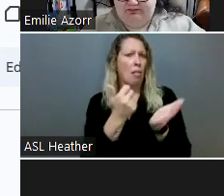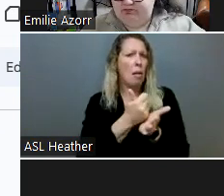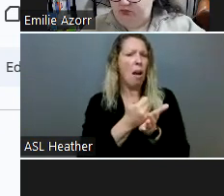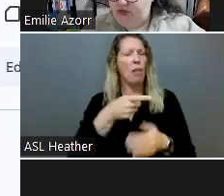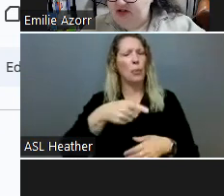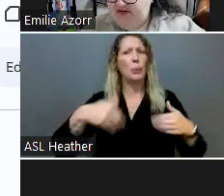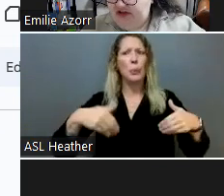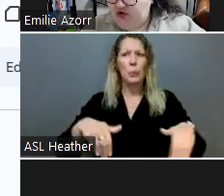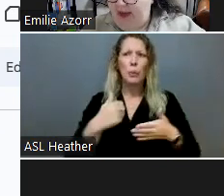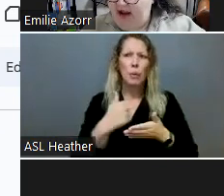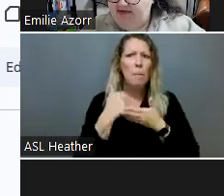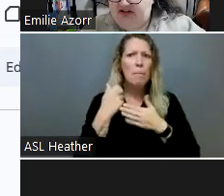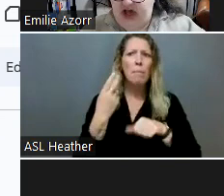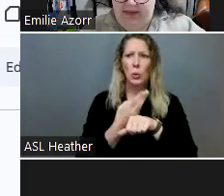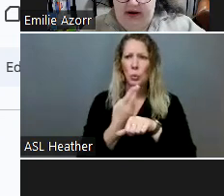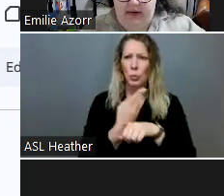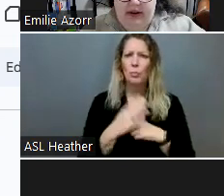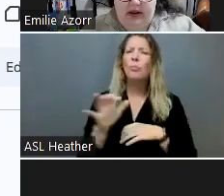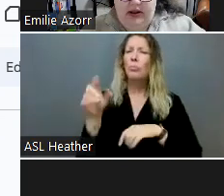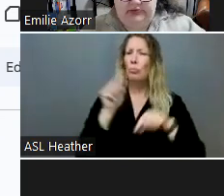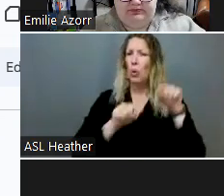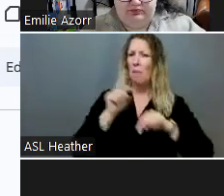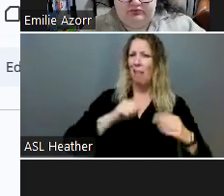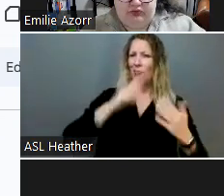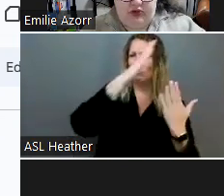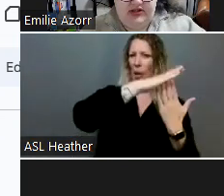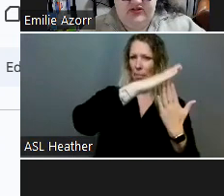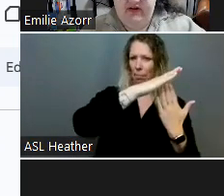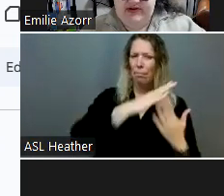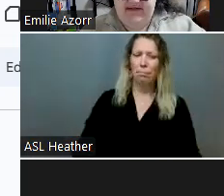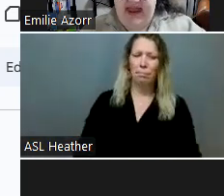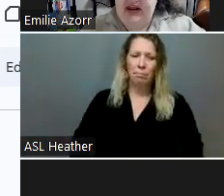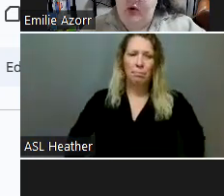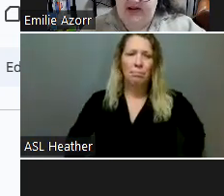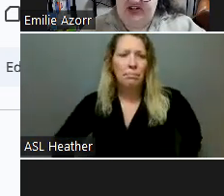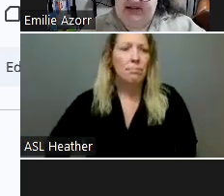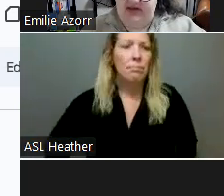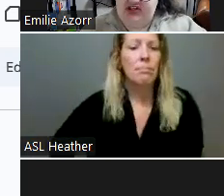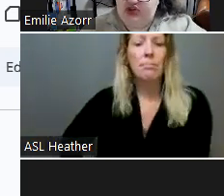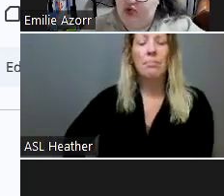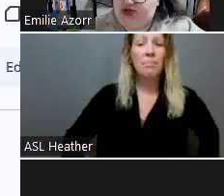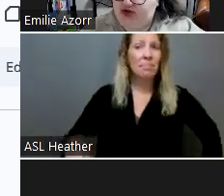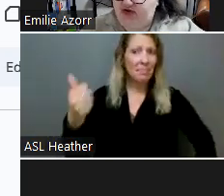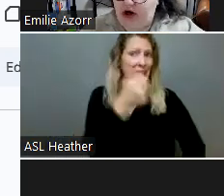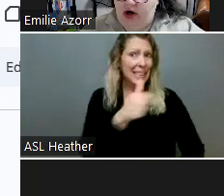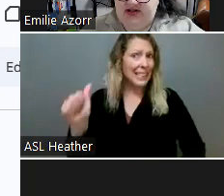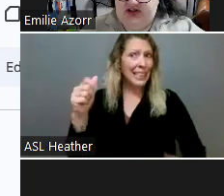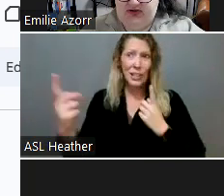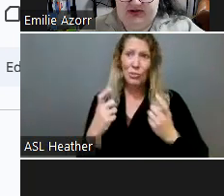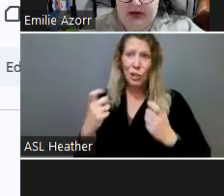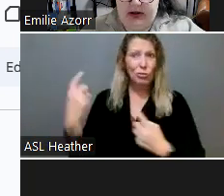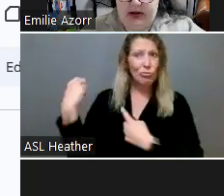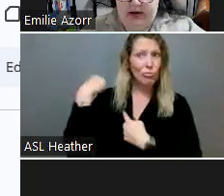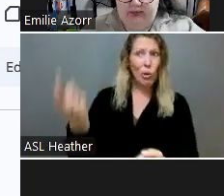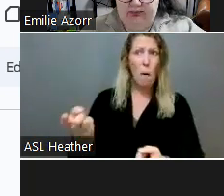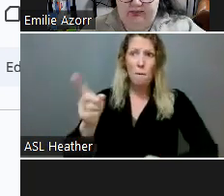use. Let me scroll back up to the top here. Do folks have any questions on this tool so far or its